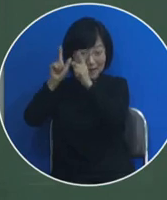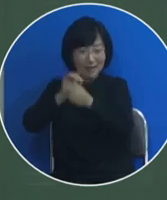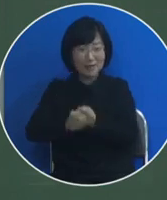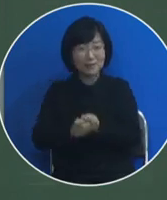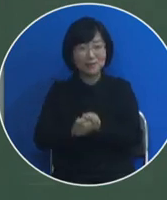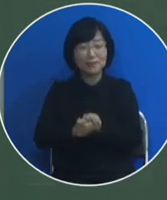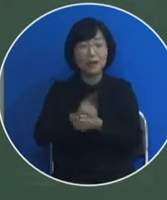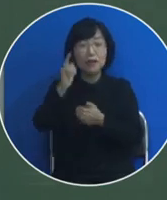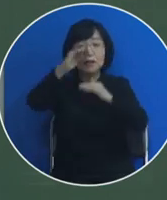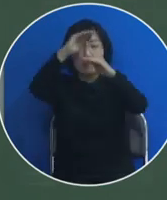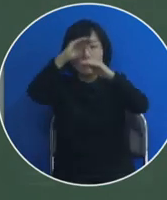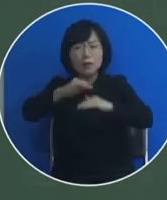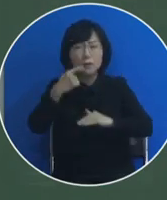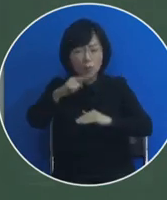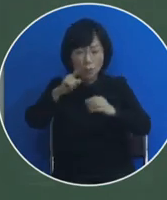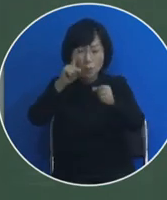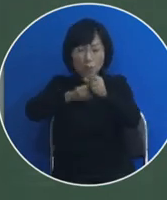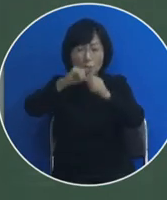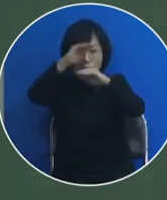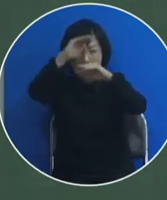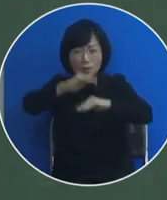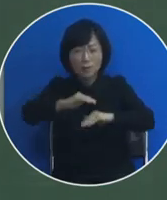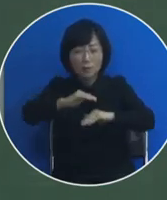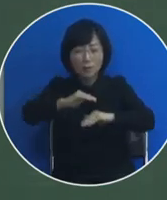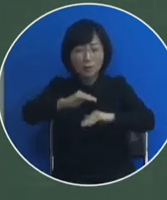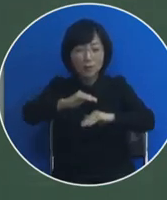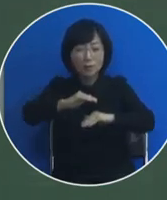And here, the four things you are well familiar with.